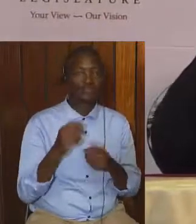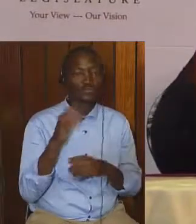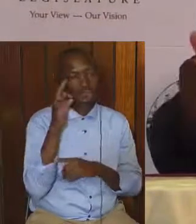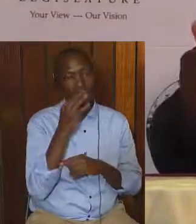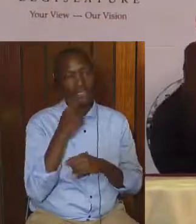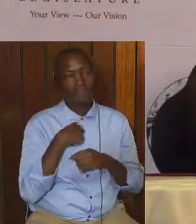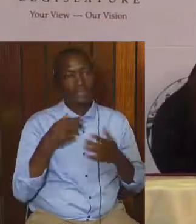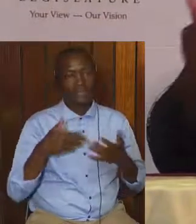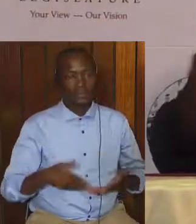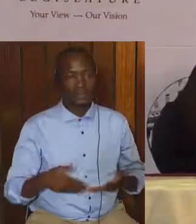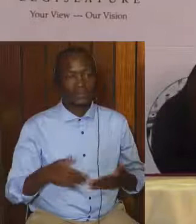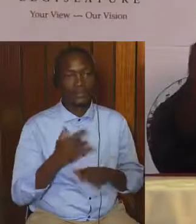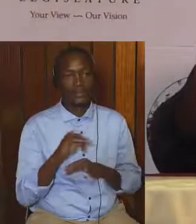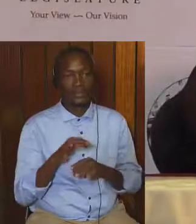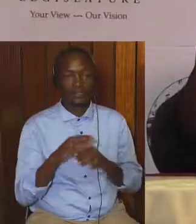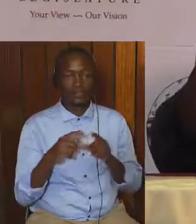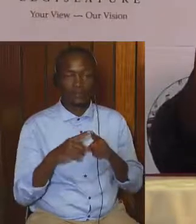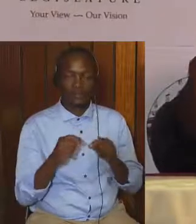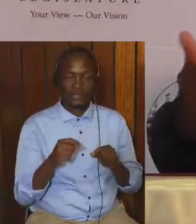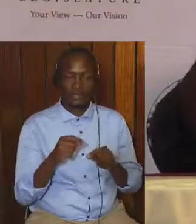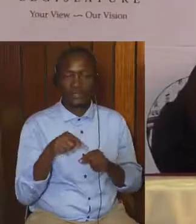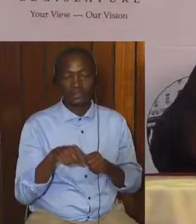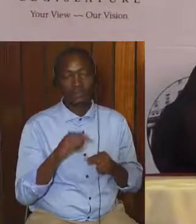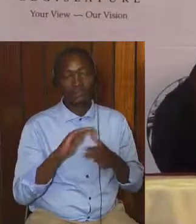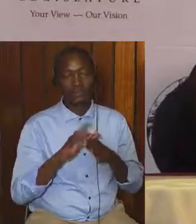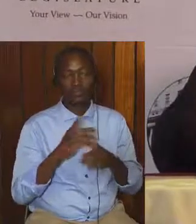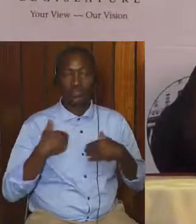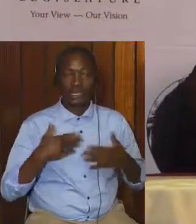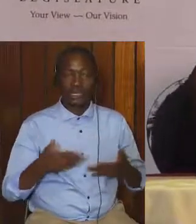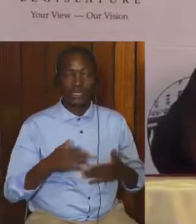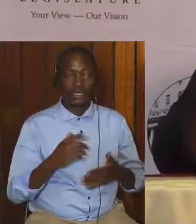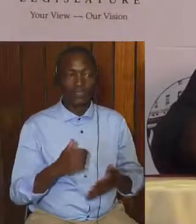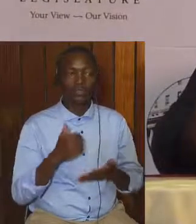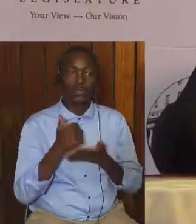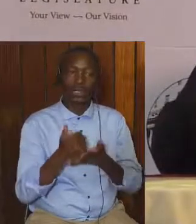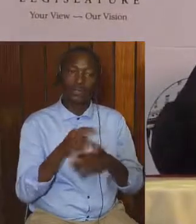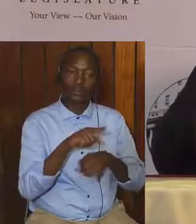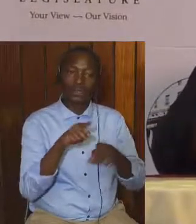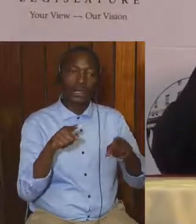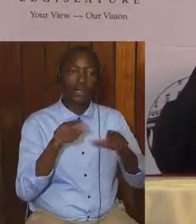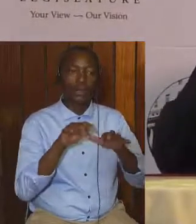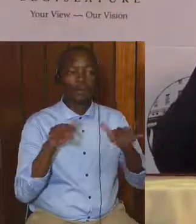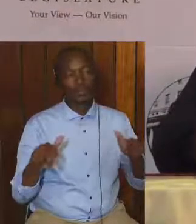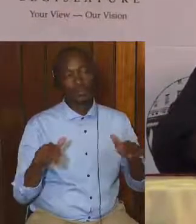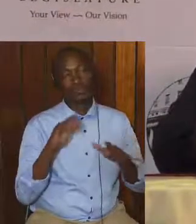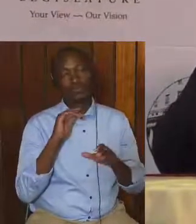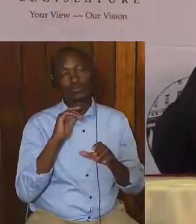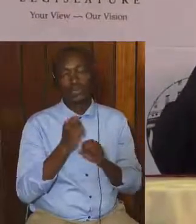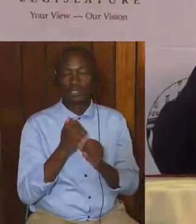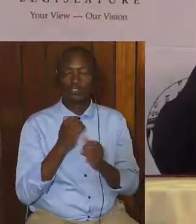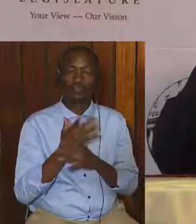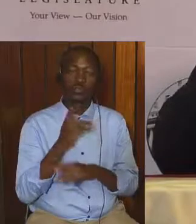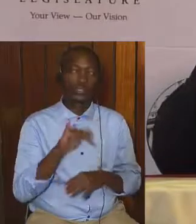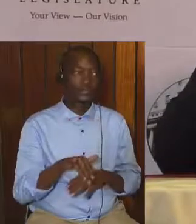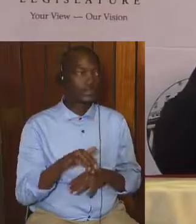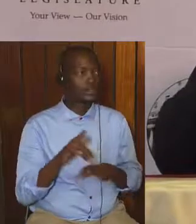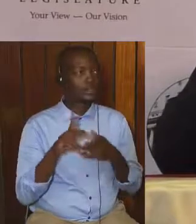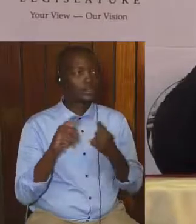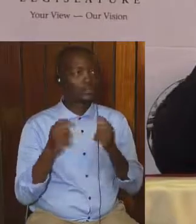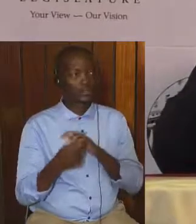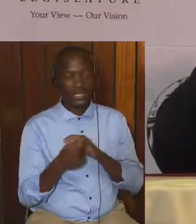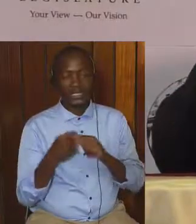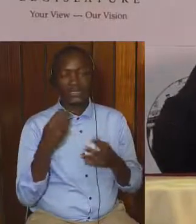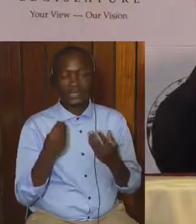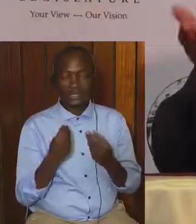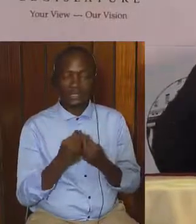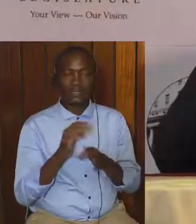I must be here up until we conclude, because we are here to assist our people. We are here to make sure that we change things and